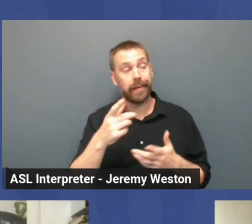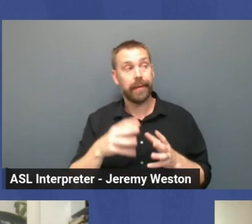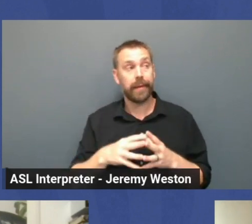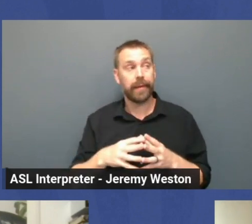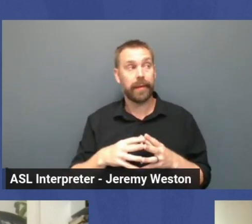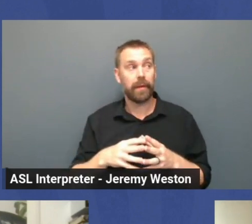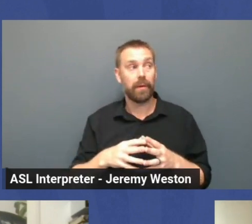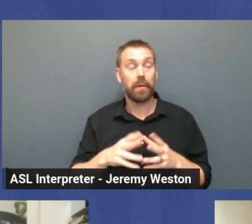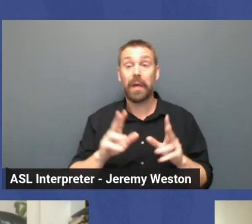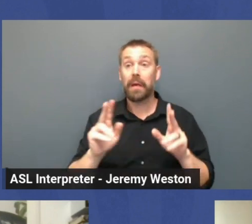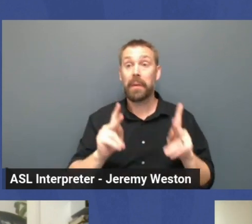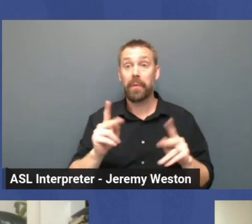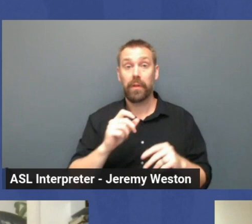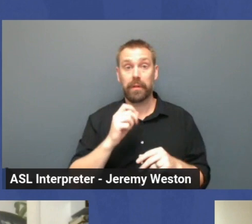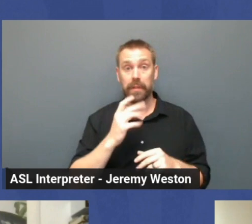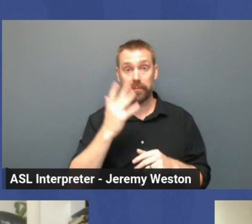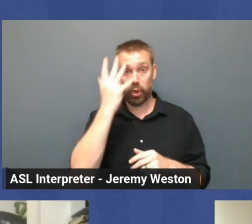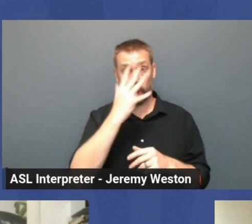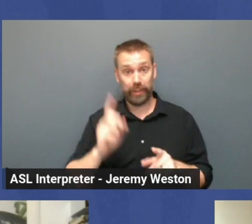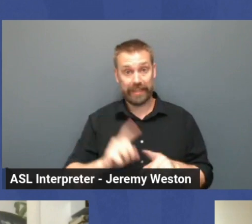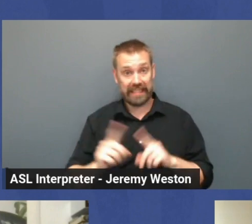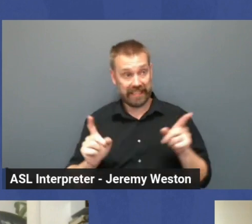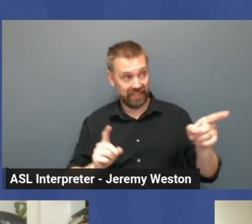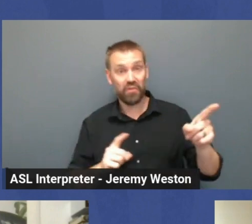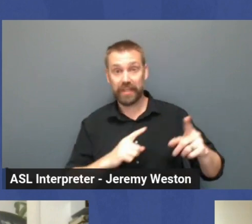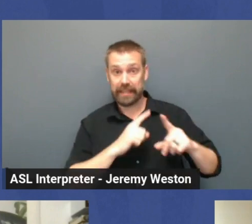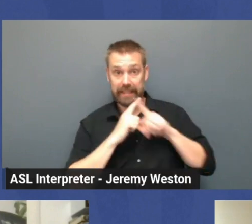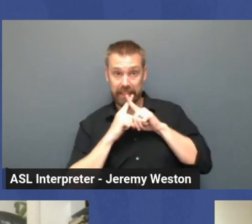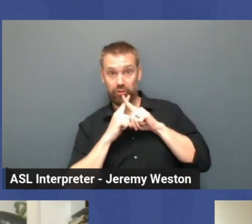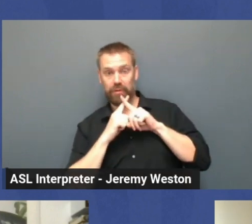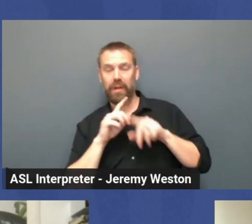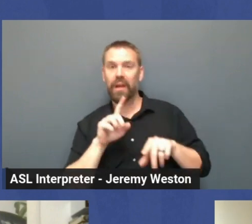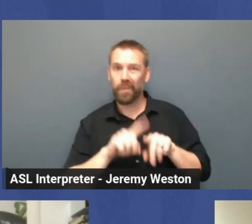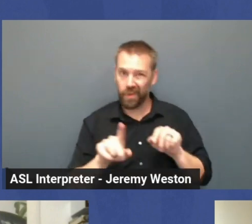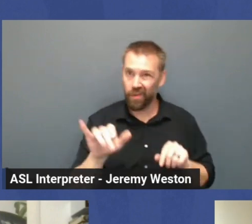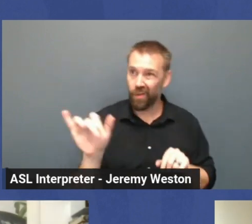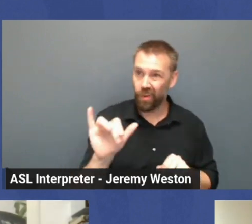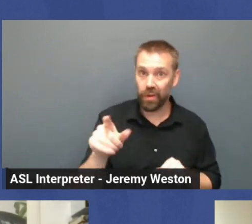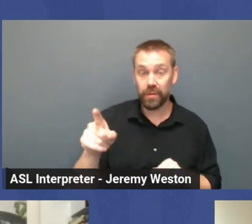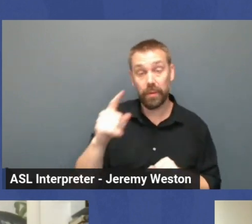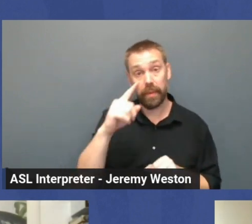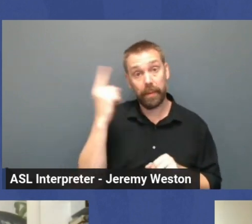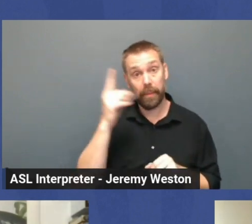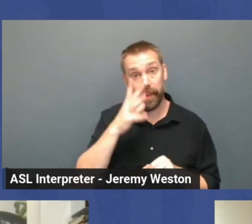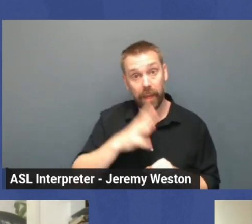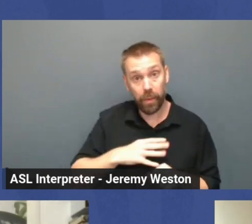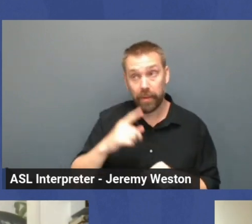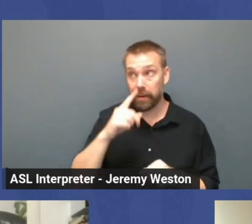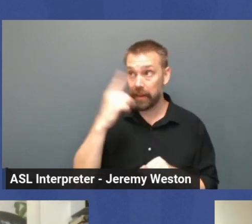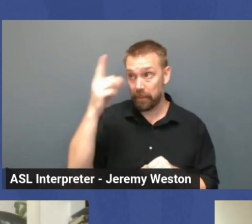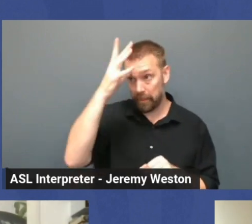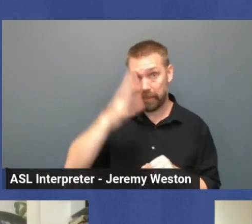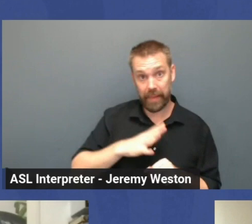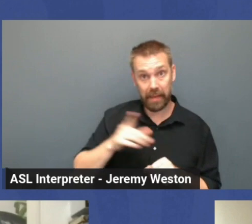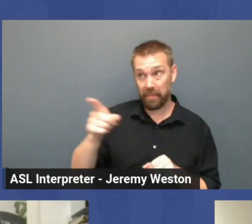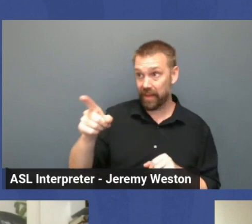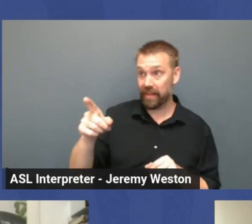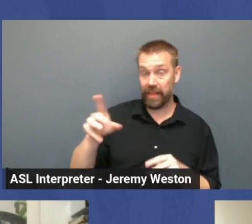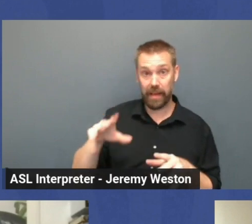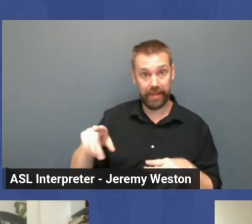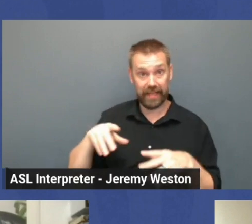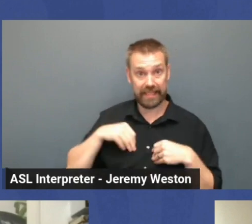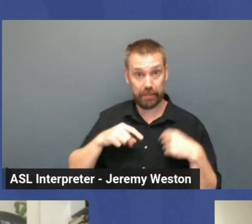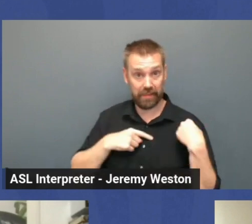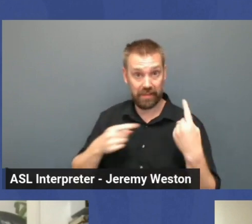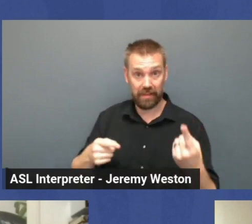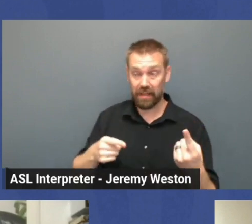that don't look like me, but the Black women, the Black men that were included and did get accepted, since I don't